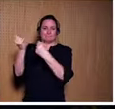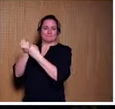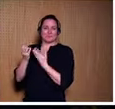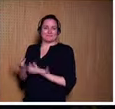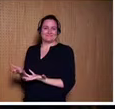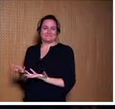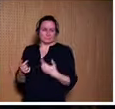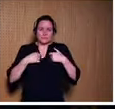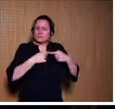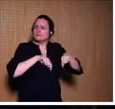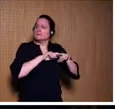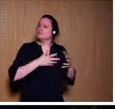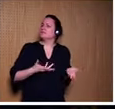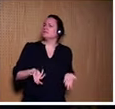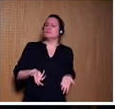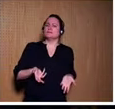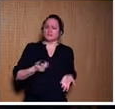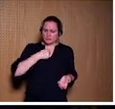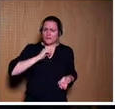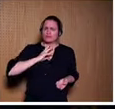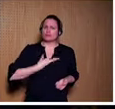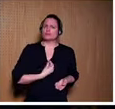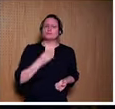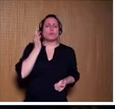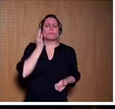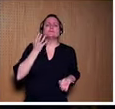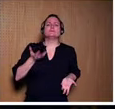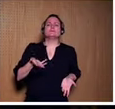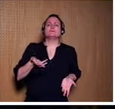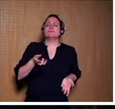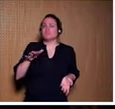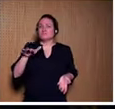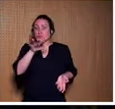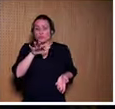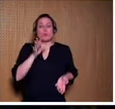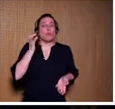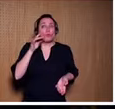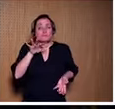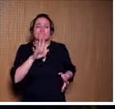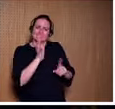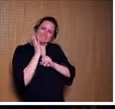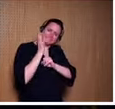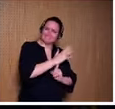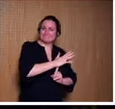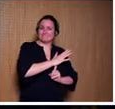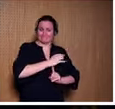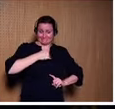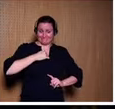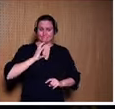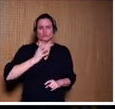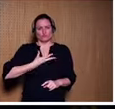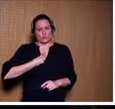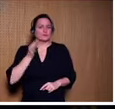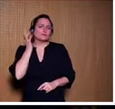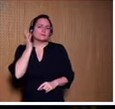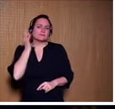using this fear as a nourishing ground to exclude us again, and by us in this case, I mean trans people, from accessing